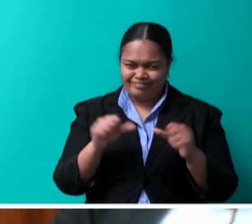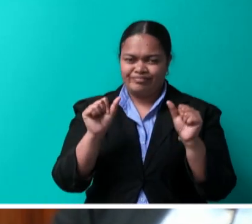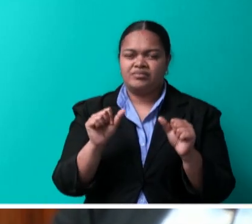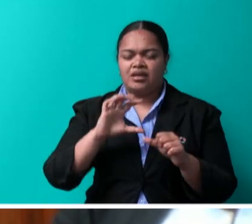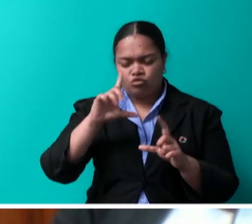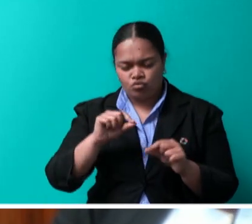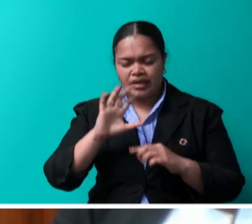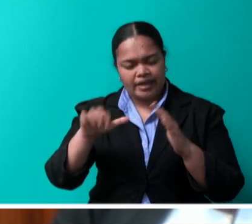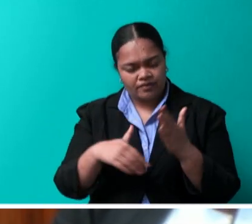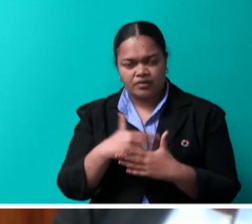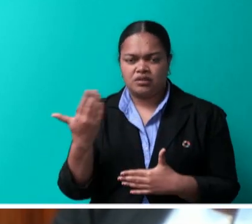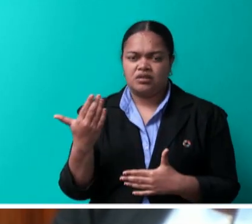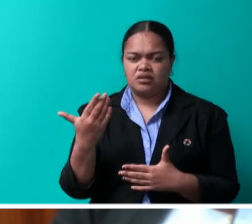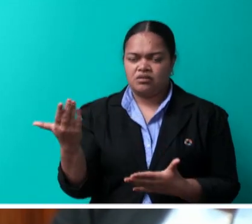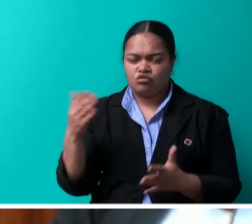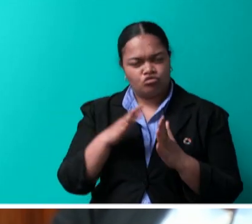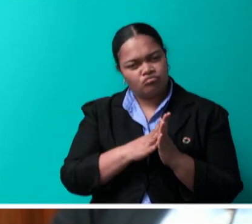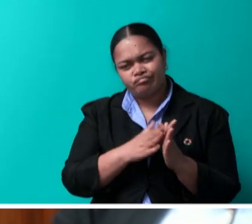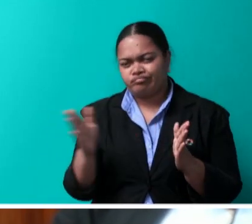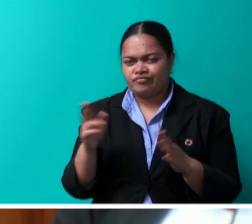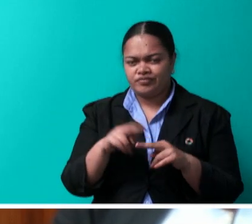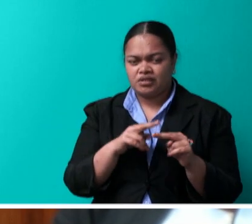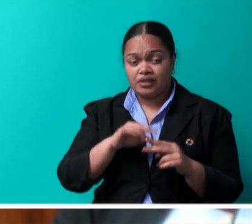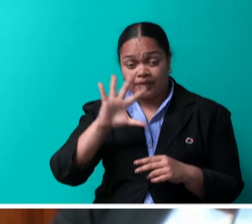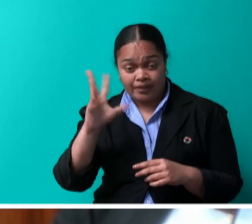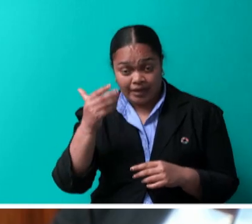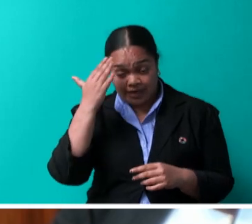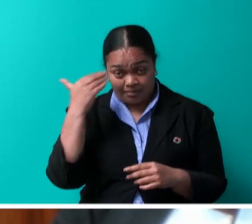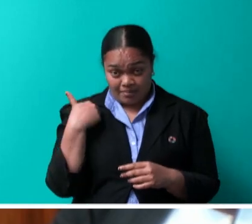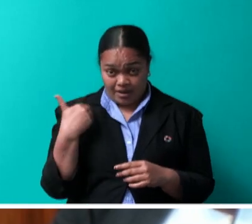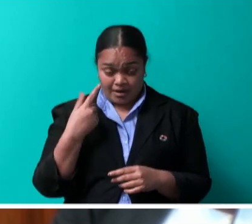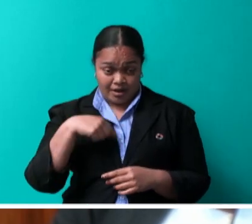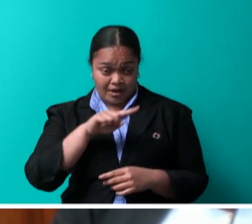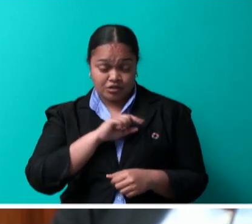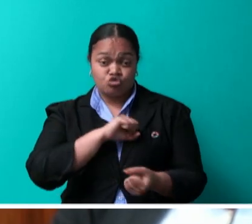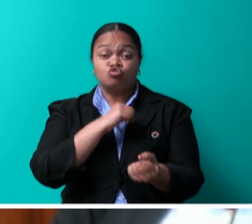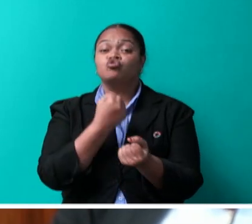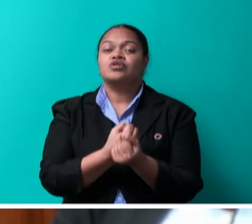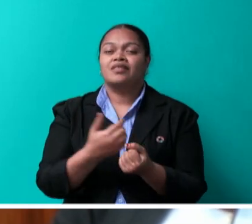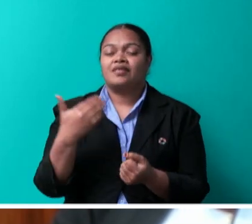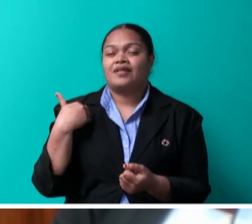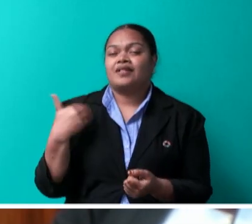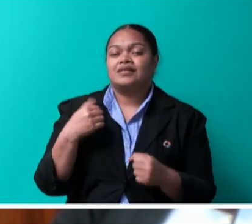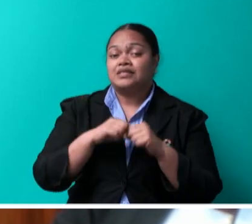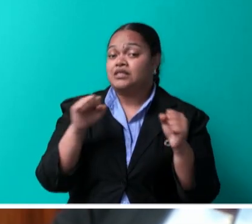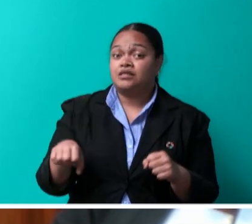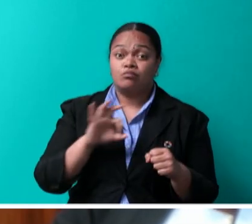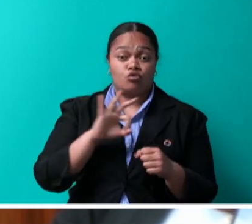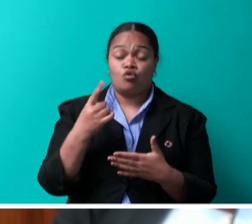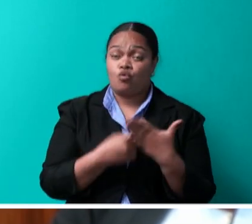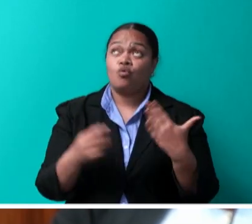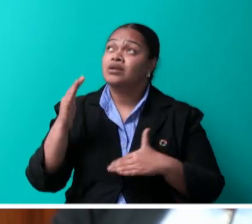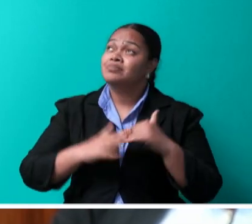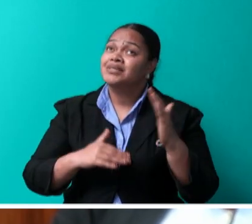day throughout Fiji. They remind us that the strength of our health system lies not only in